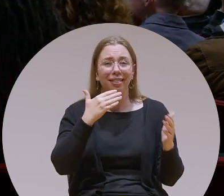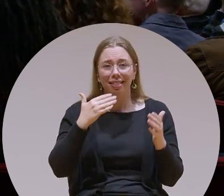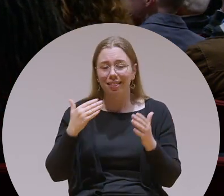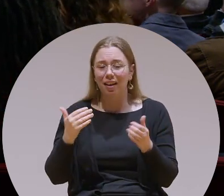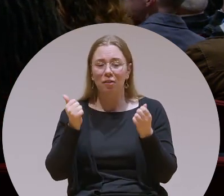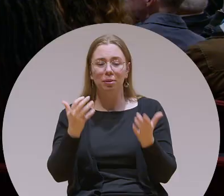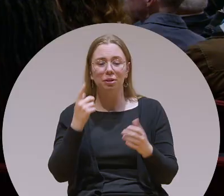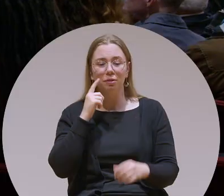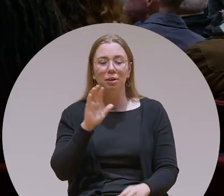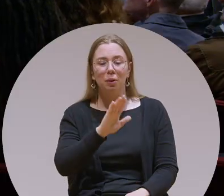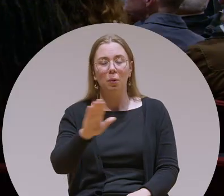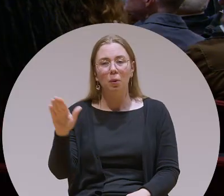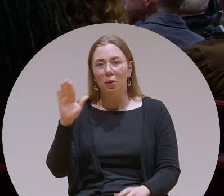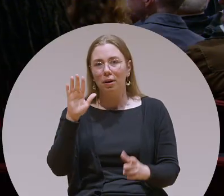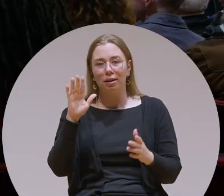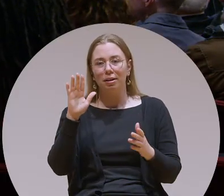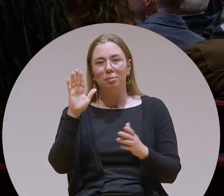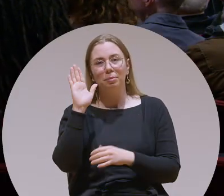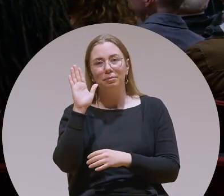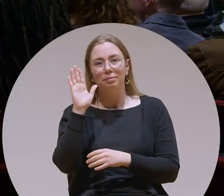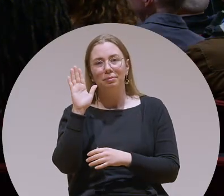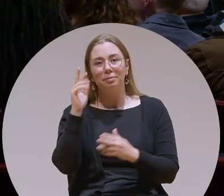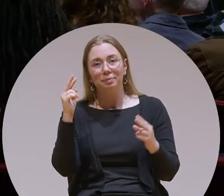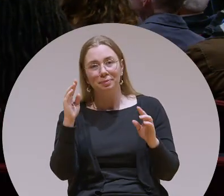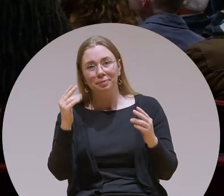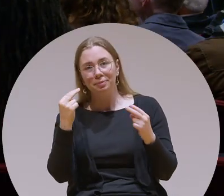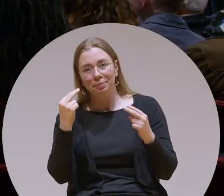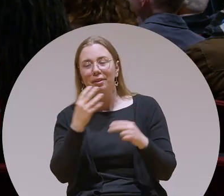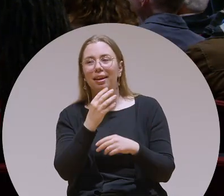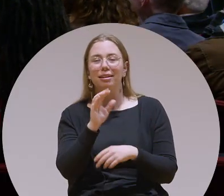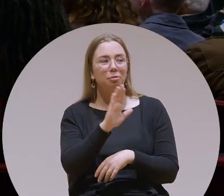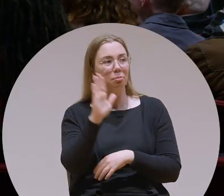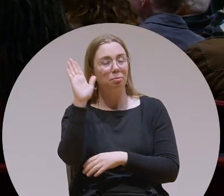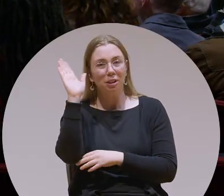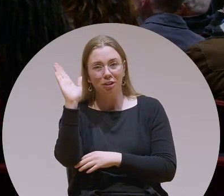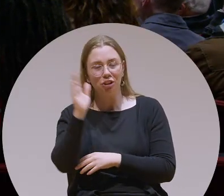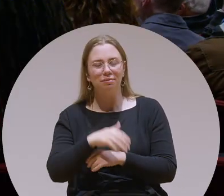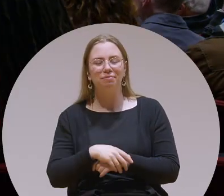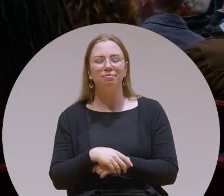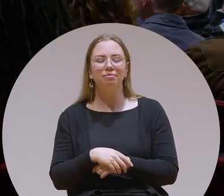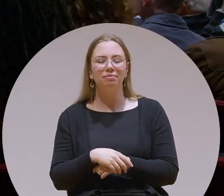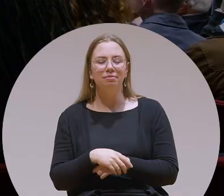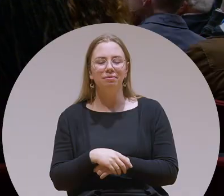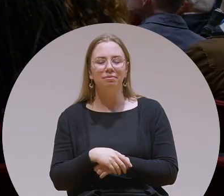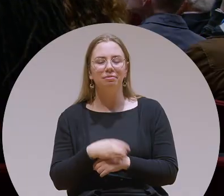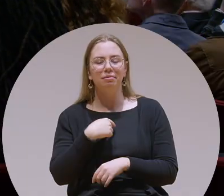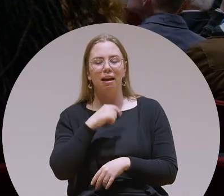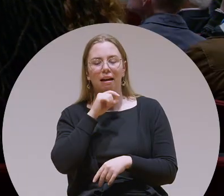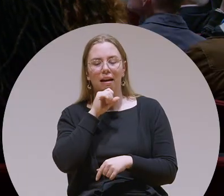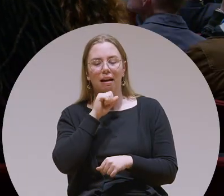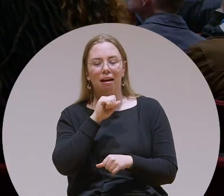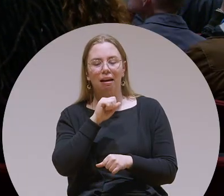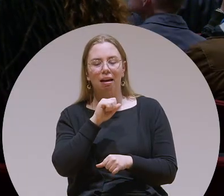for your presentation. I happen to be Pembina Chippewa,